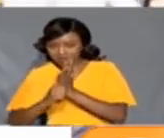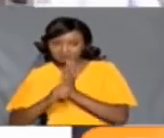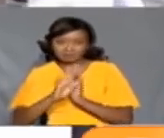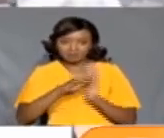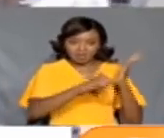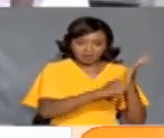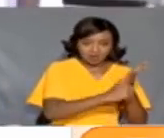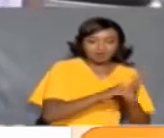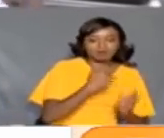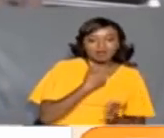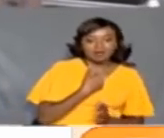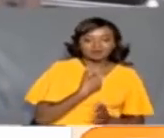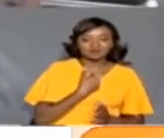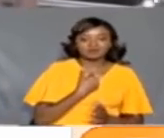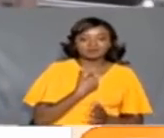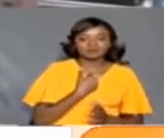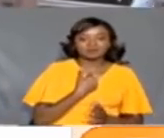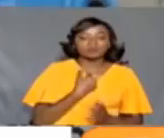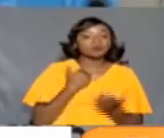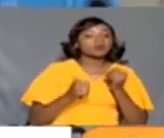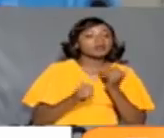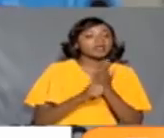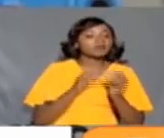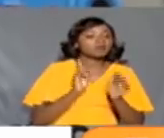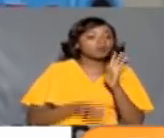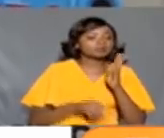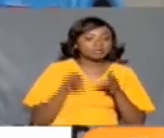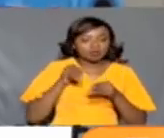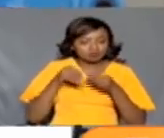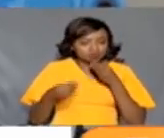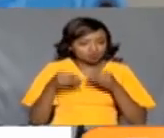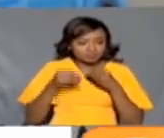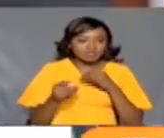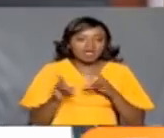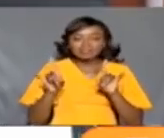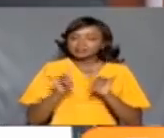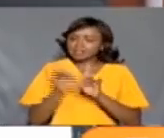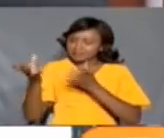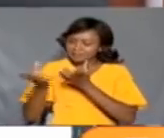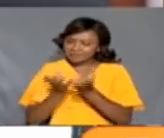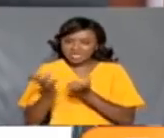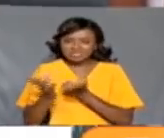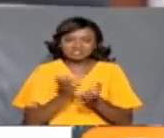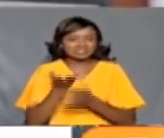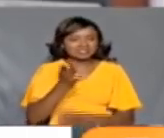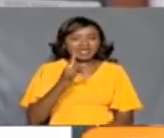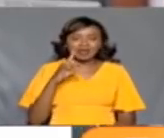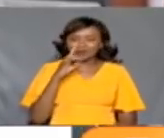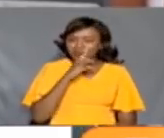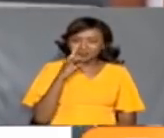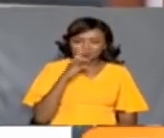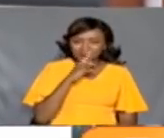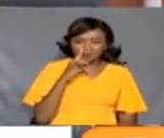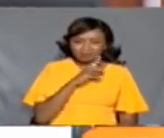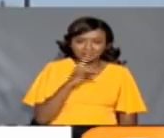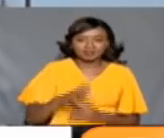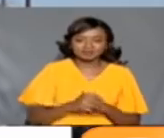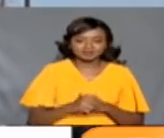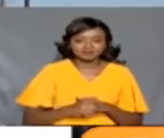epicenter of Kenya and Uganda trade. Business is booming with pub operators taking a lion's share of the trade